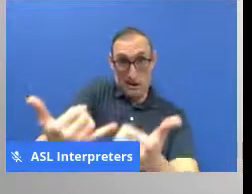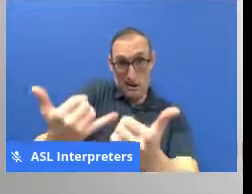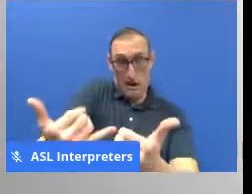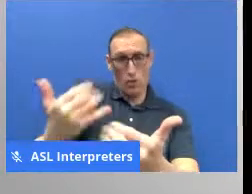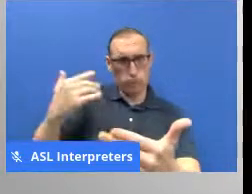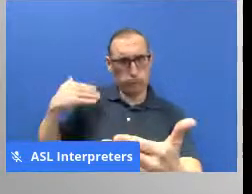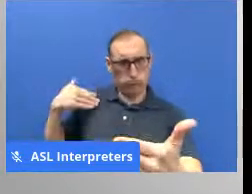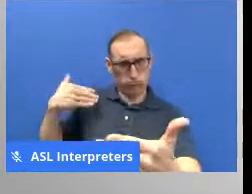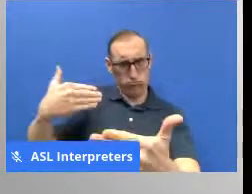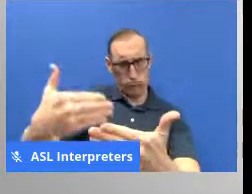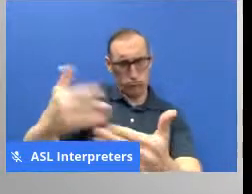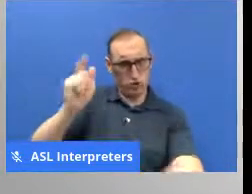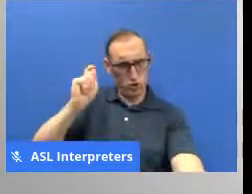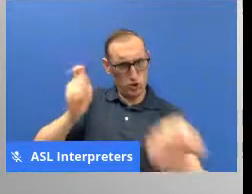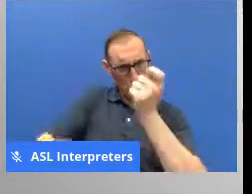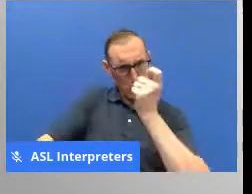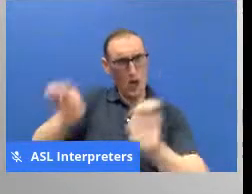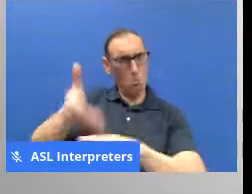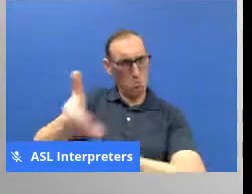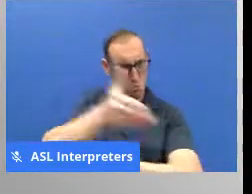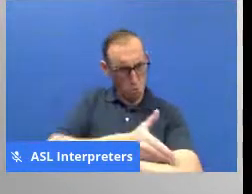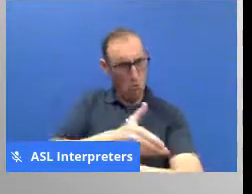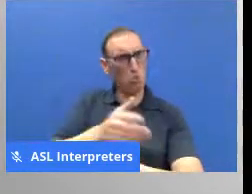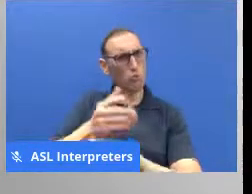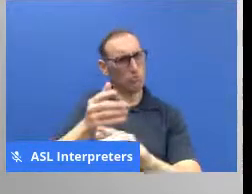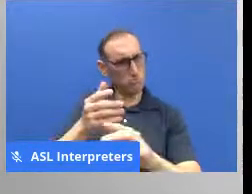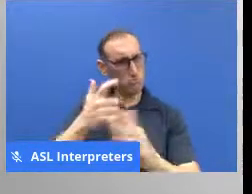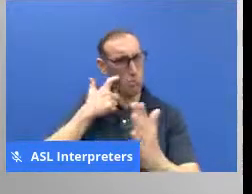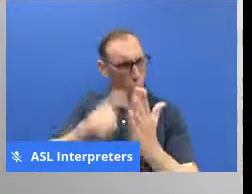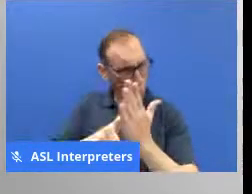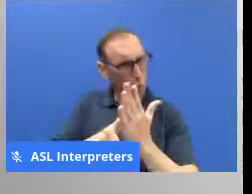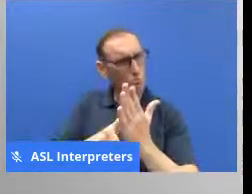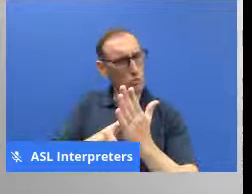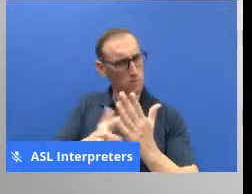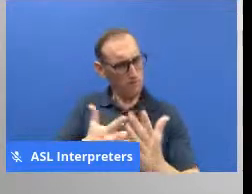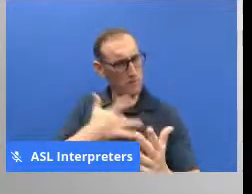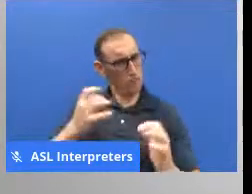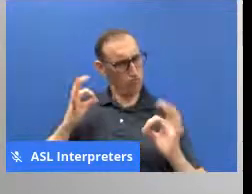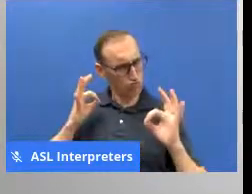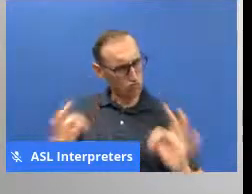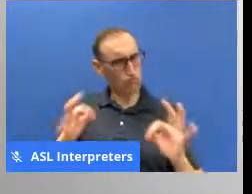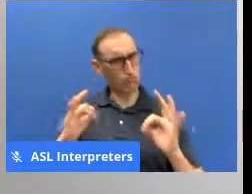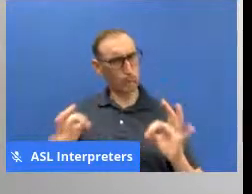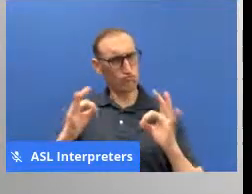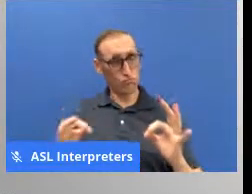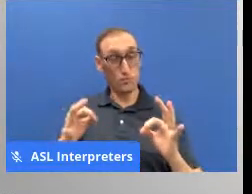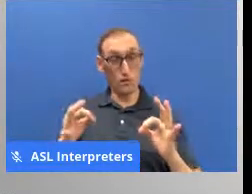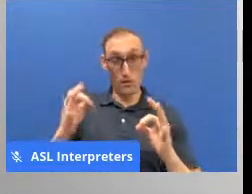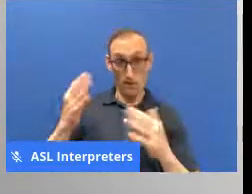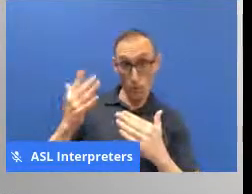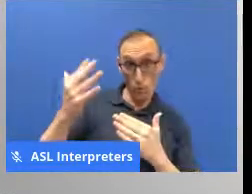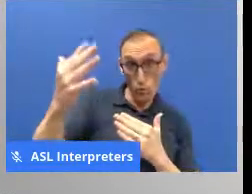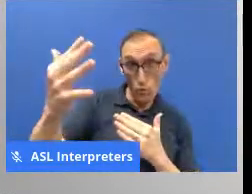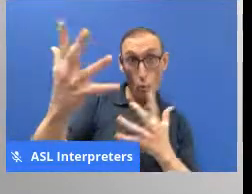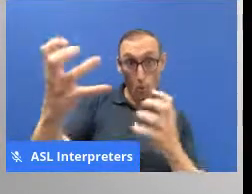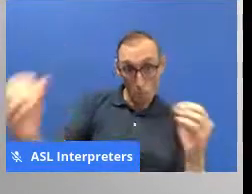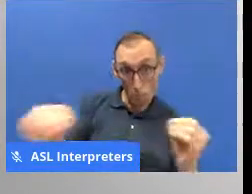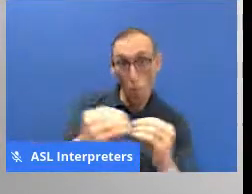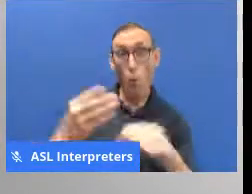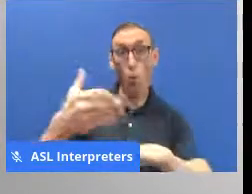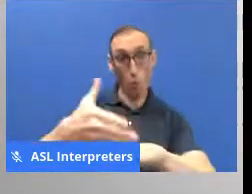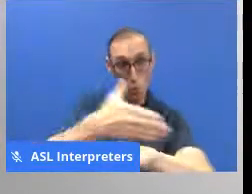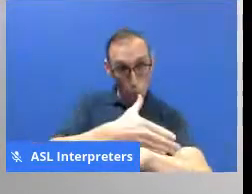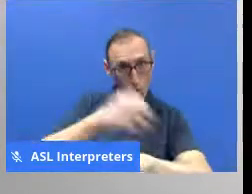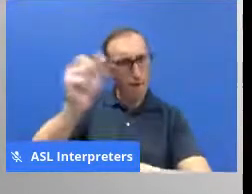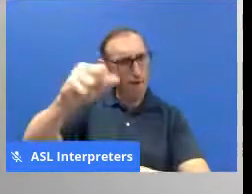out. And I think that growth and improvement is going to go a long way for us with the review next